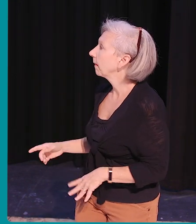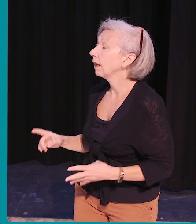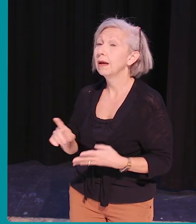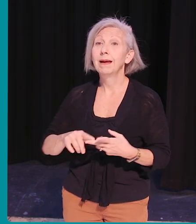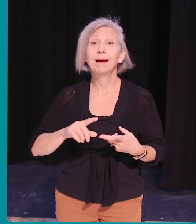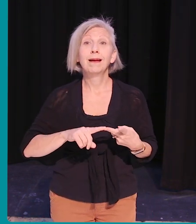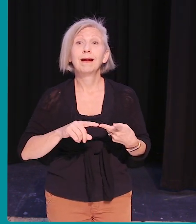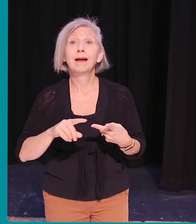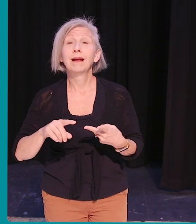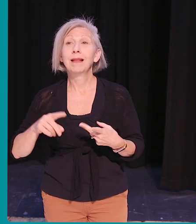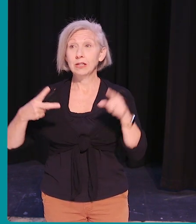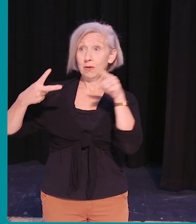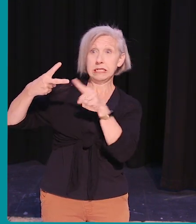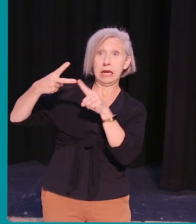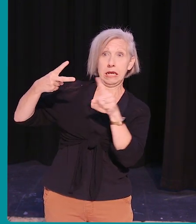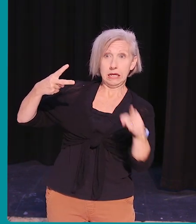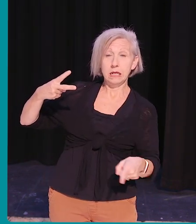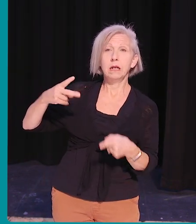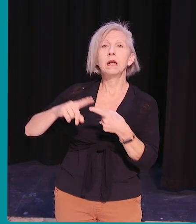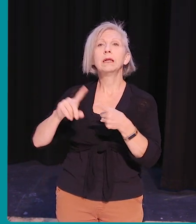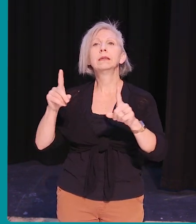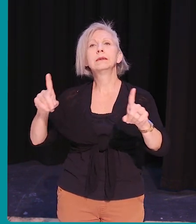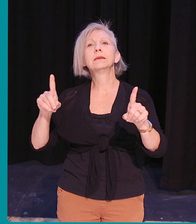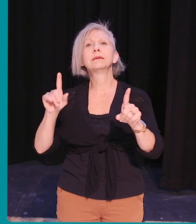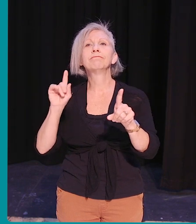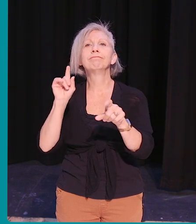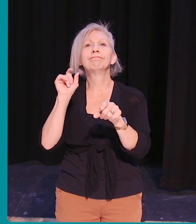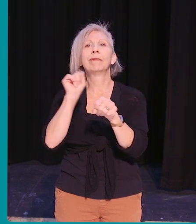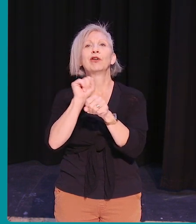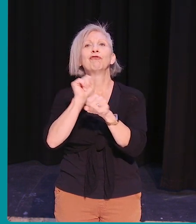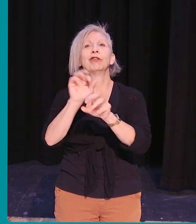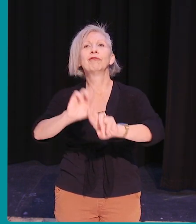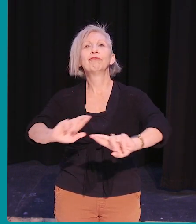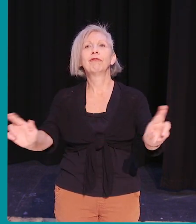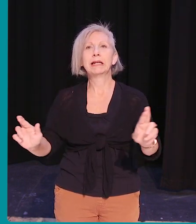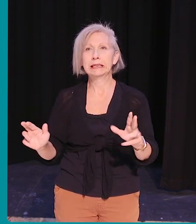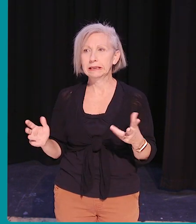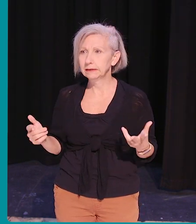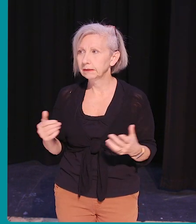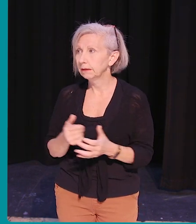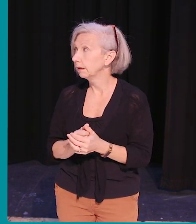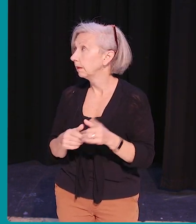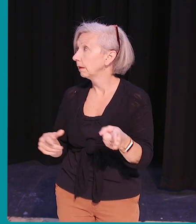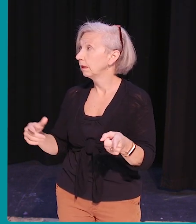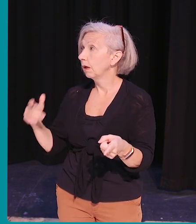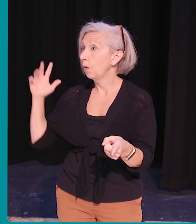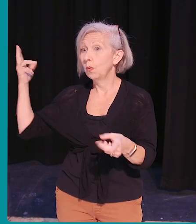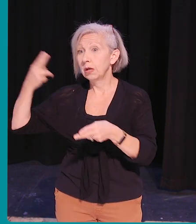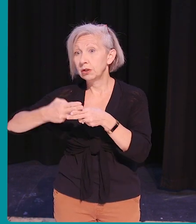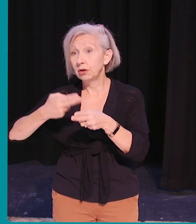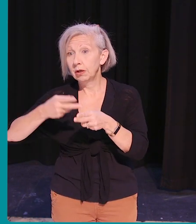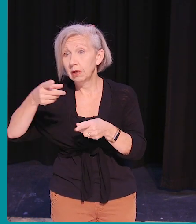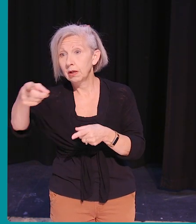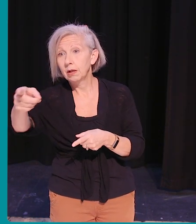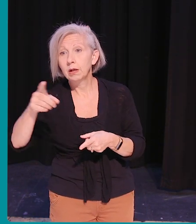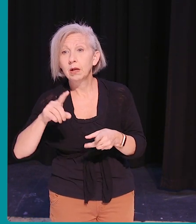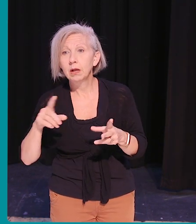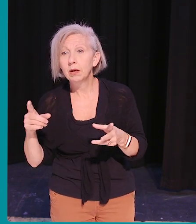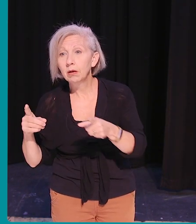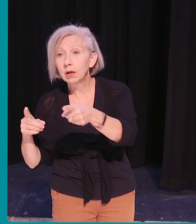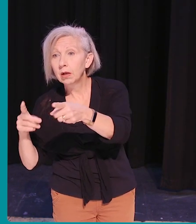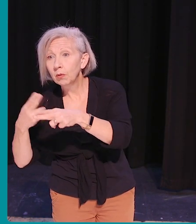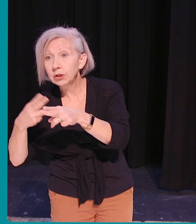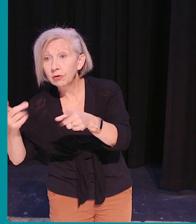right? Let's think about that for a minute. So, what's your name, ma'am? Yeah?